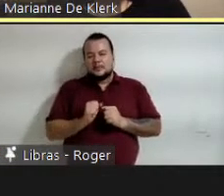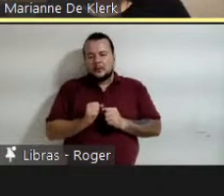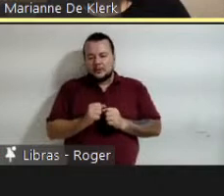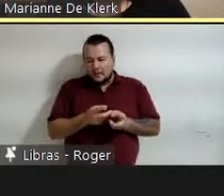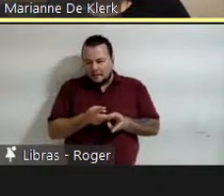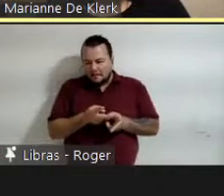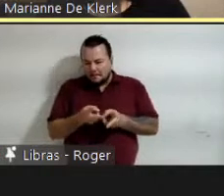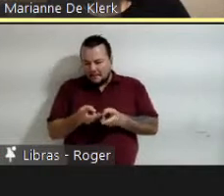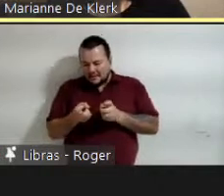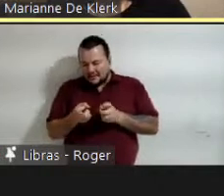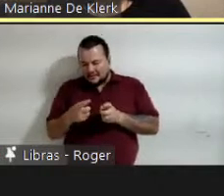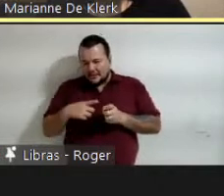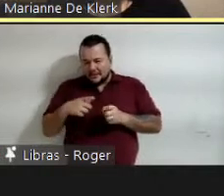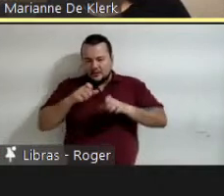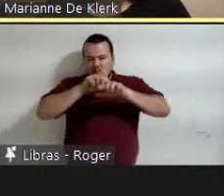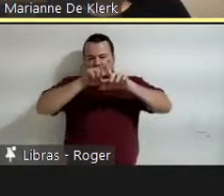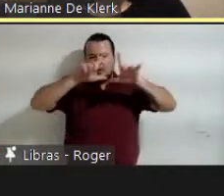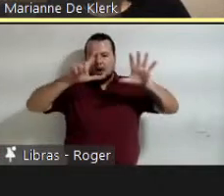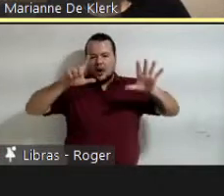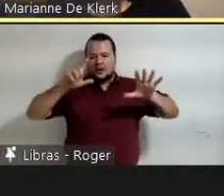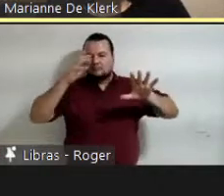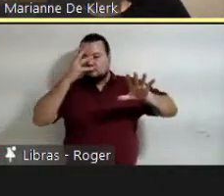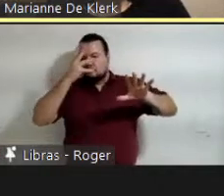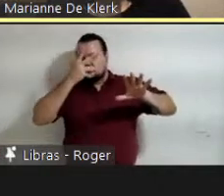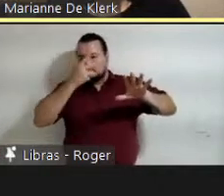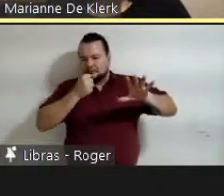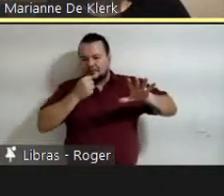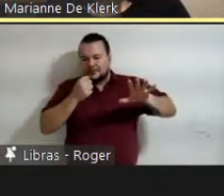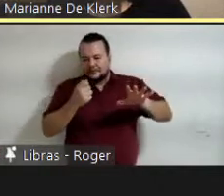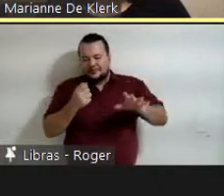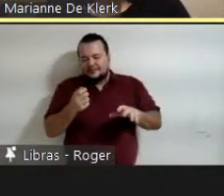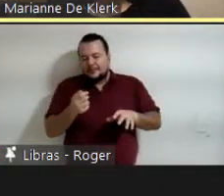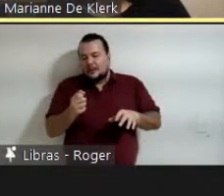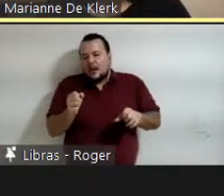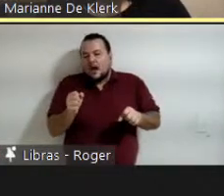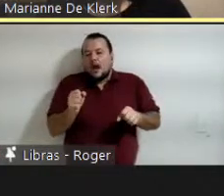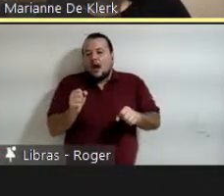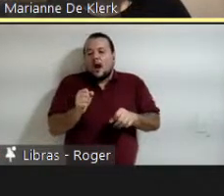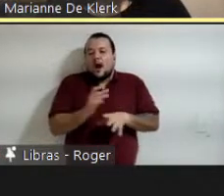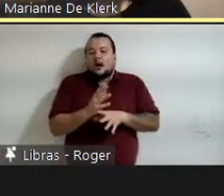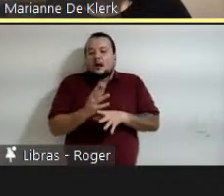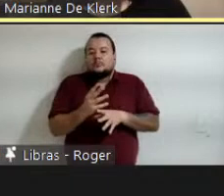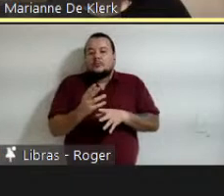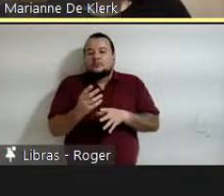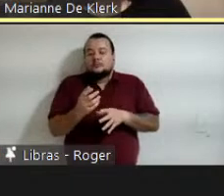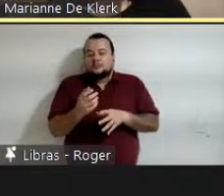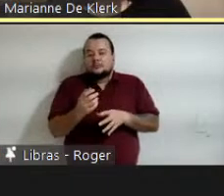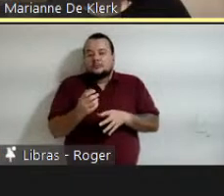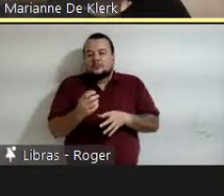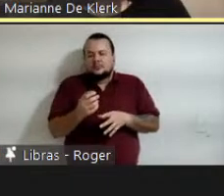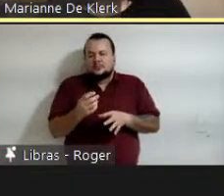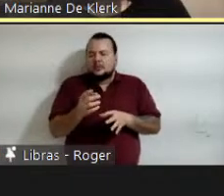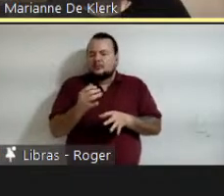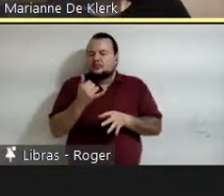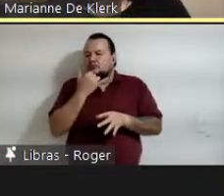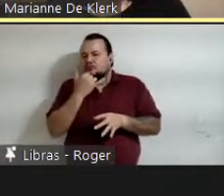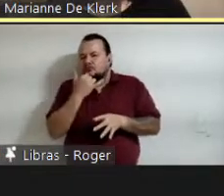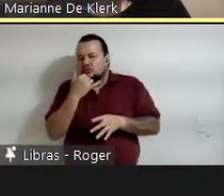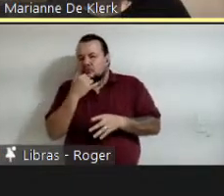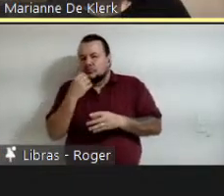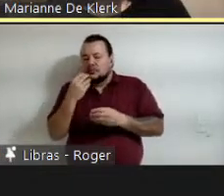when just completed. And at that point, somewhat freestanding in the city. This is the western facade.